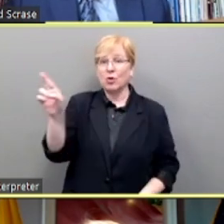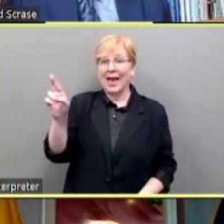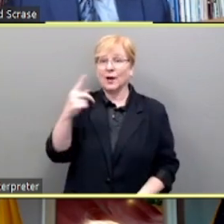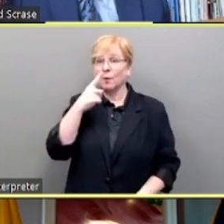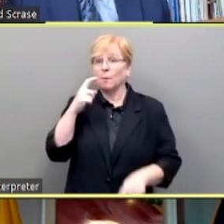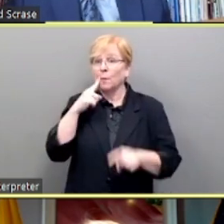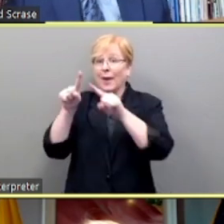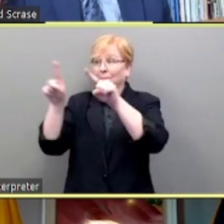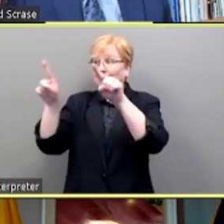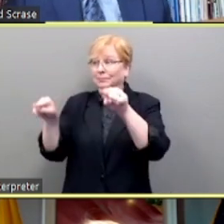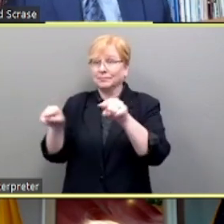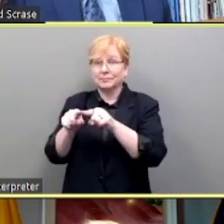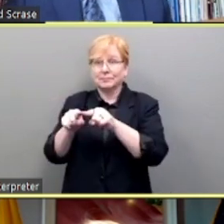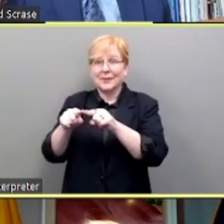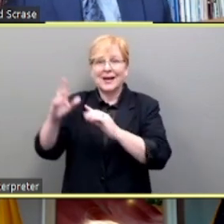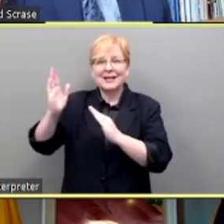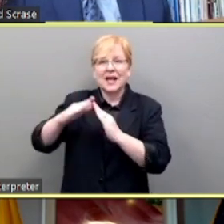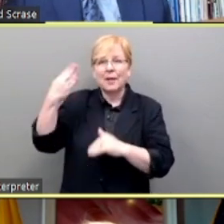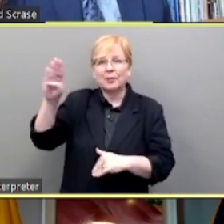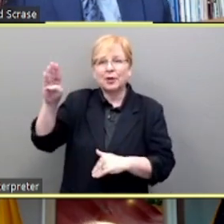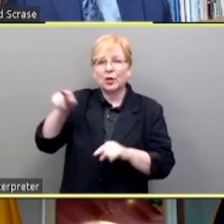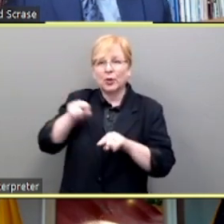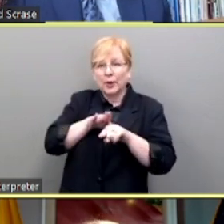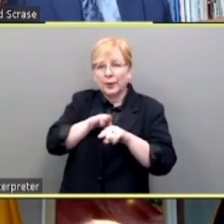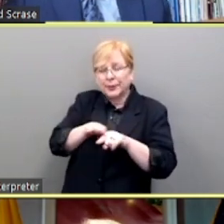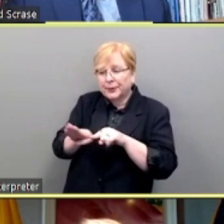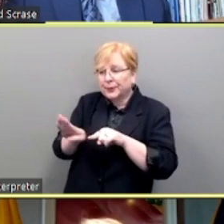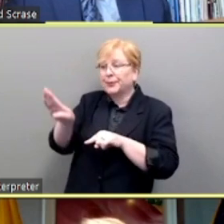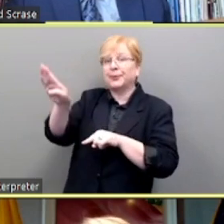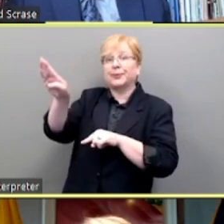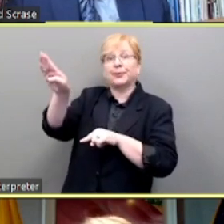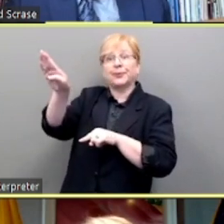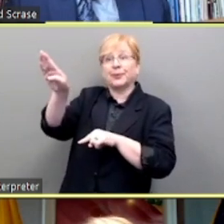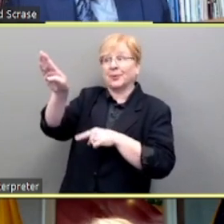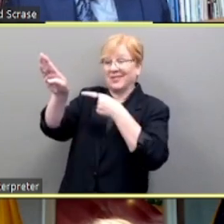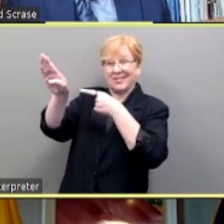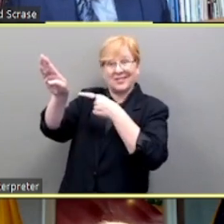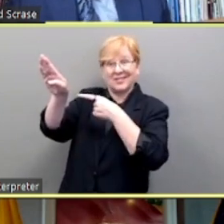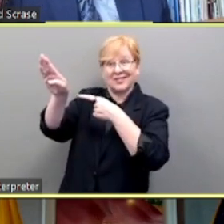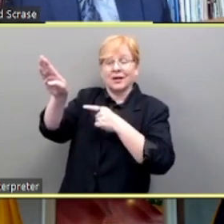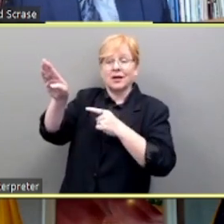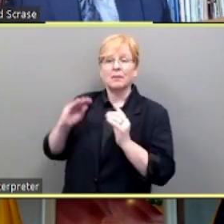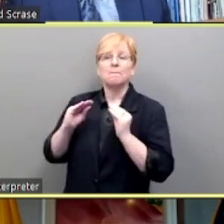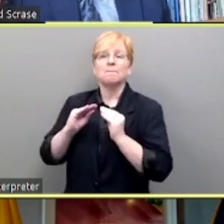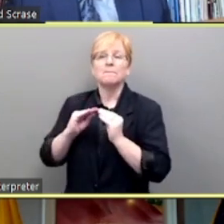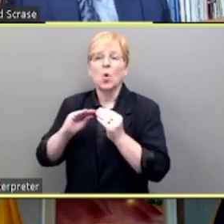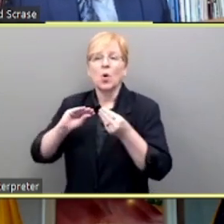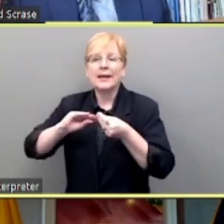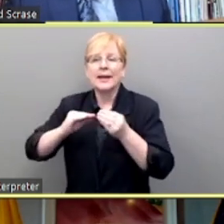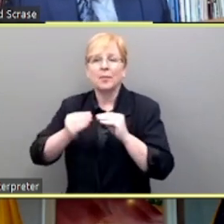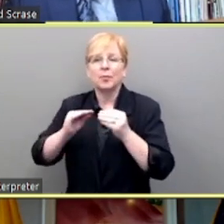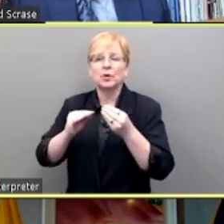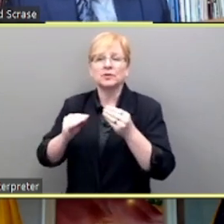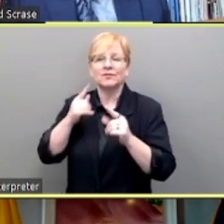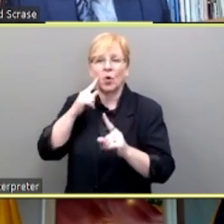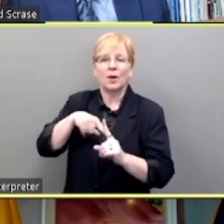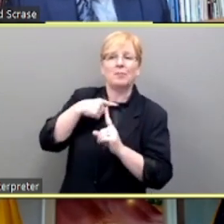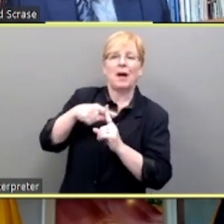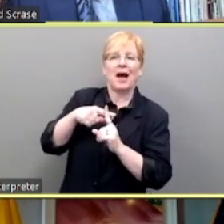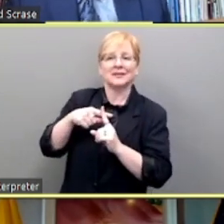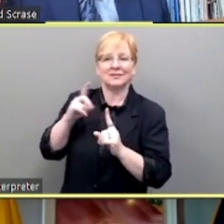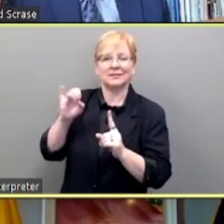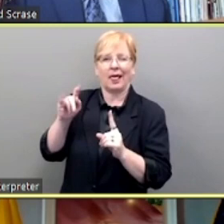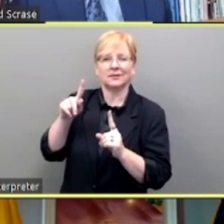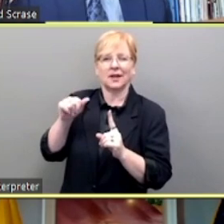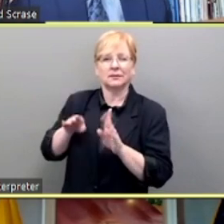blue line is the very significant upsloping growth in cases we're seeing right now. And it sure looks a lot to